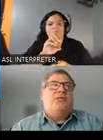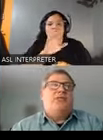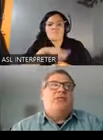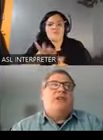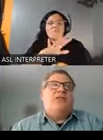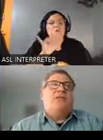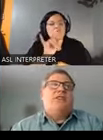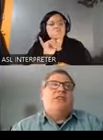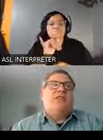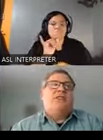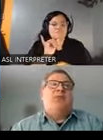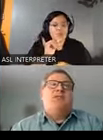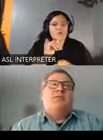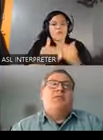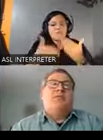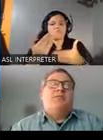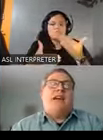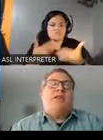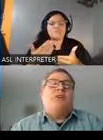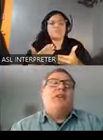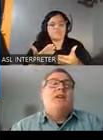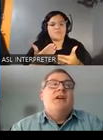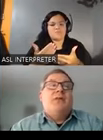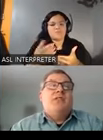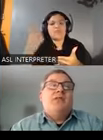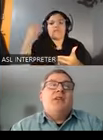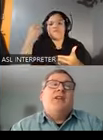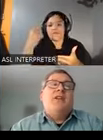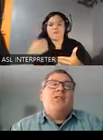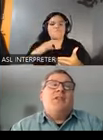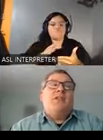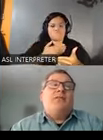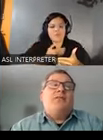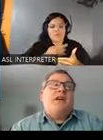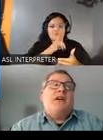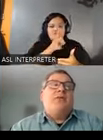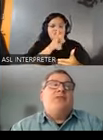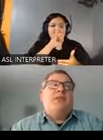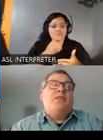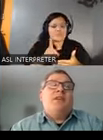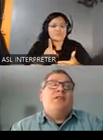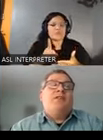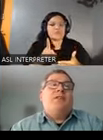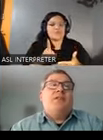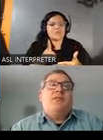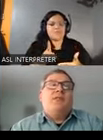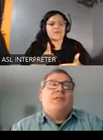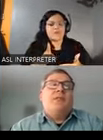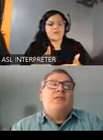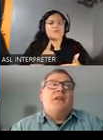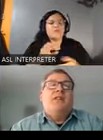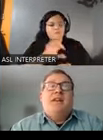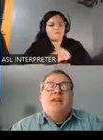procedure to generate historic conditions and make sure that we use it to calibrate it. But the green areas are areas with the higher rainfall and the red areas are areas with